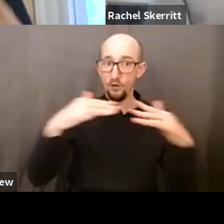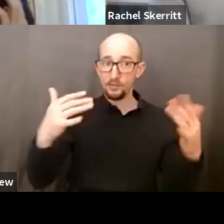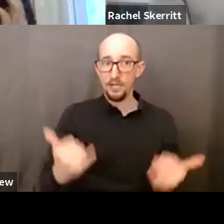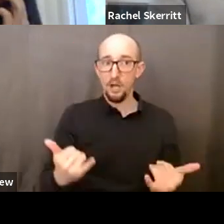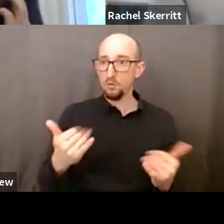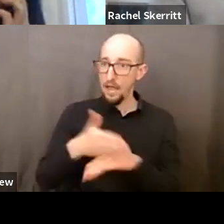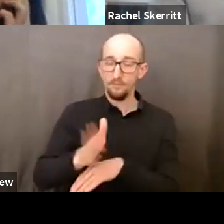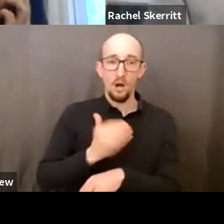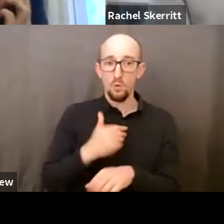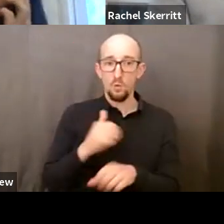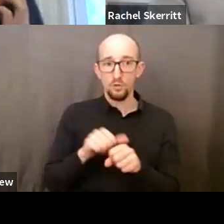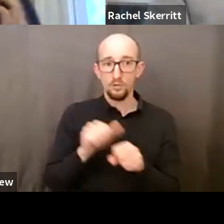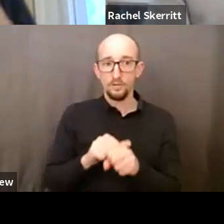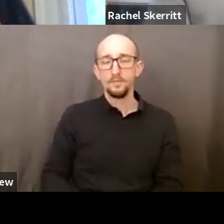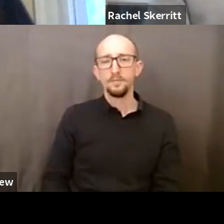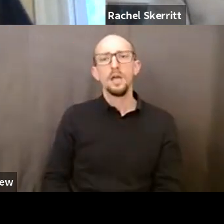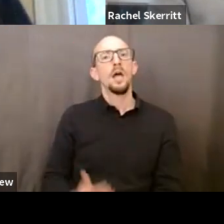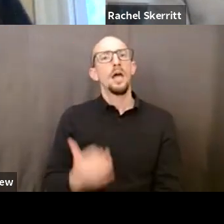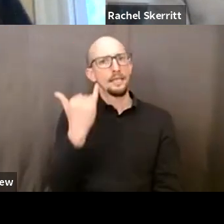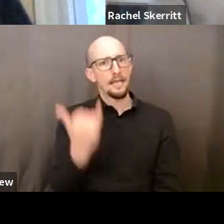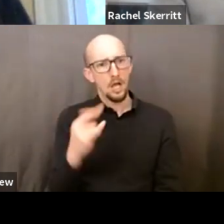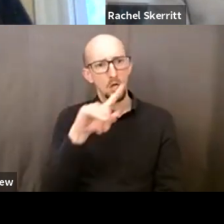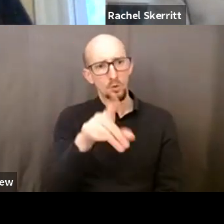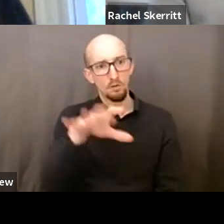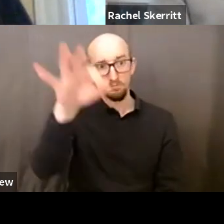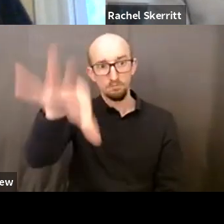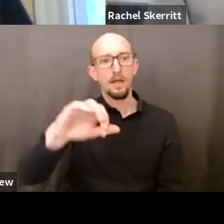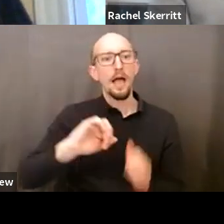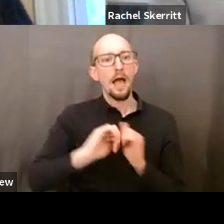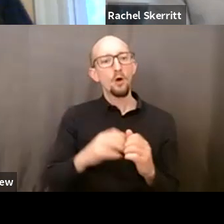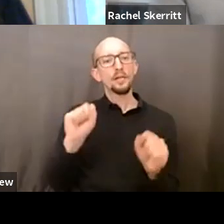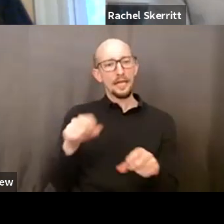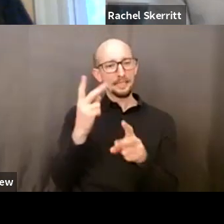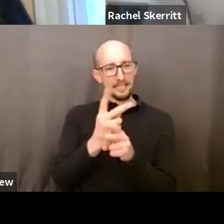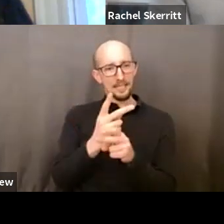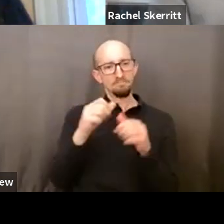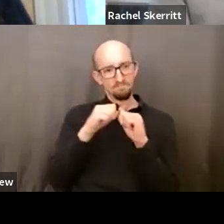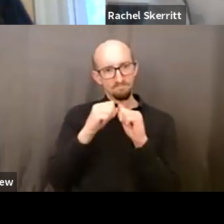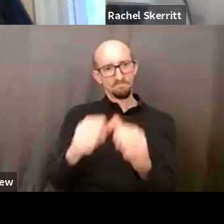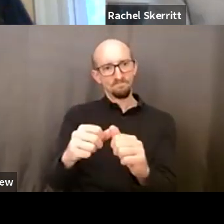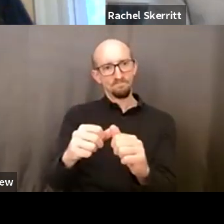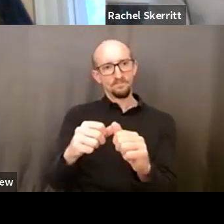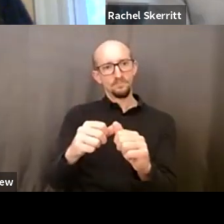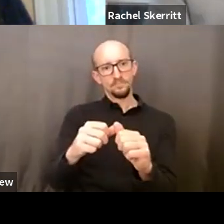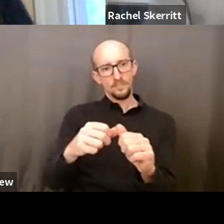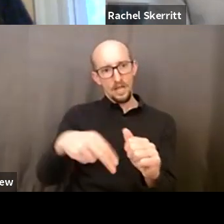The question now is, how do we sustain it? And I believe we have taken steps to try to do